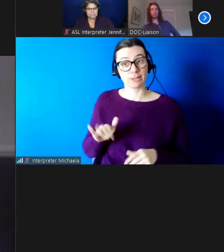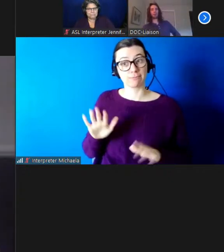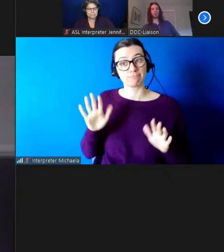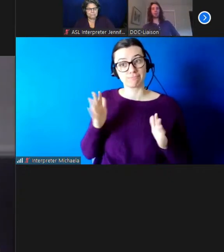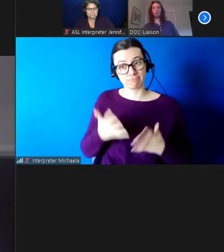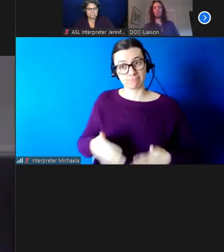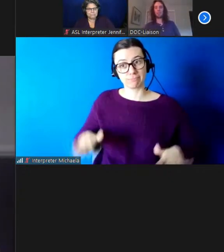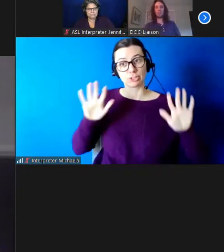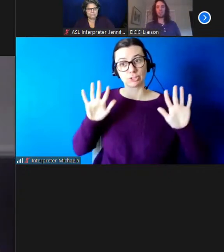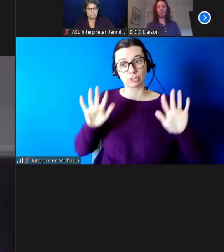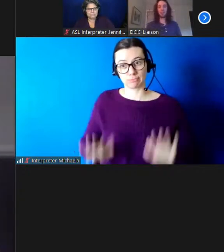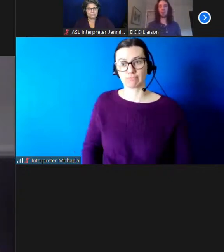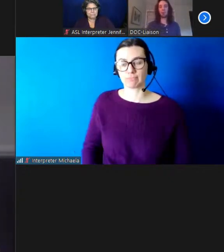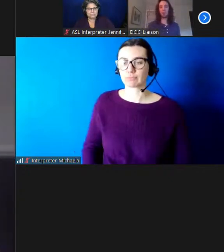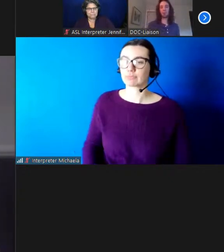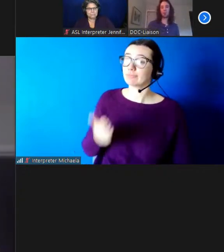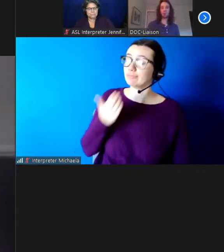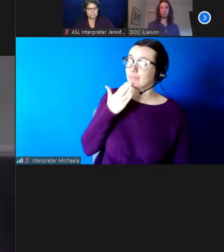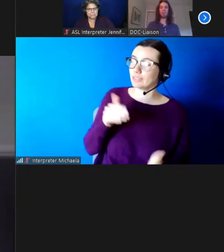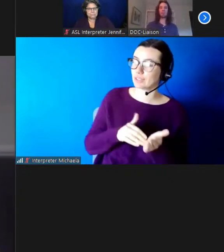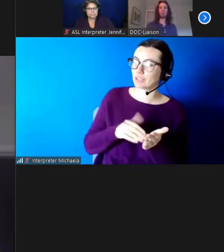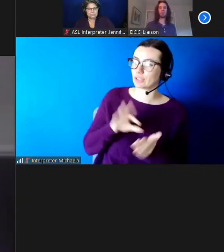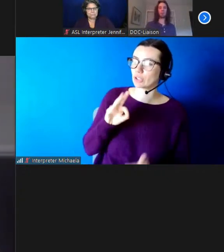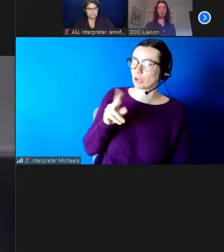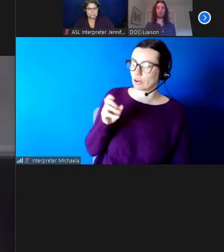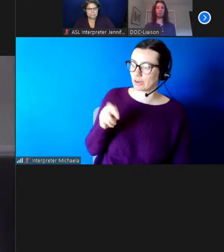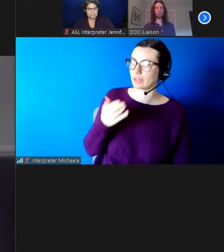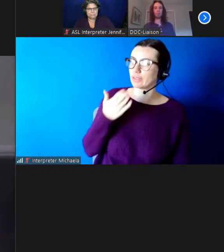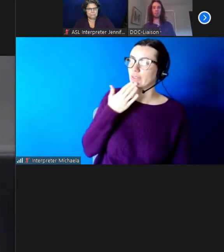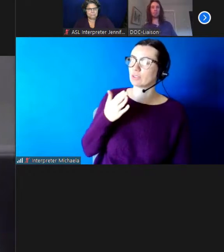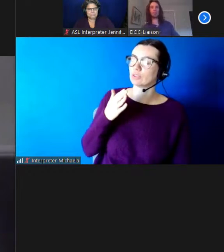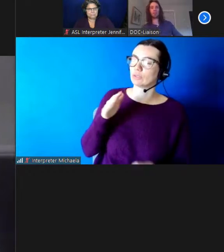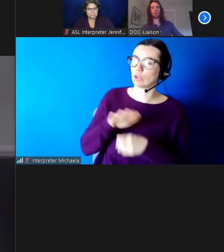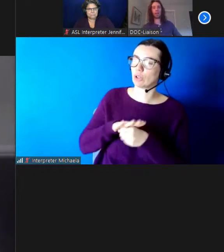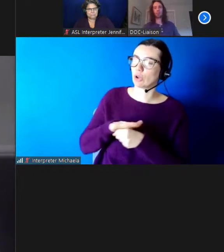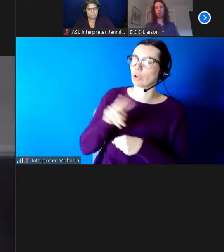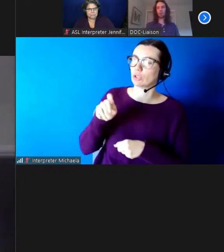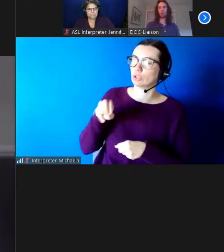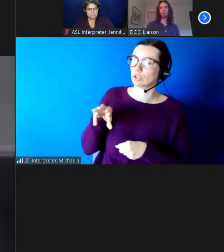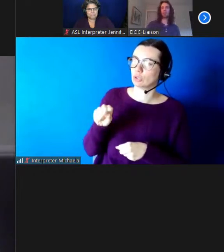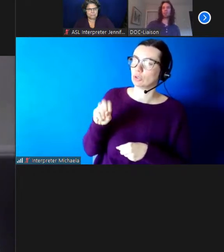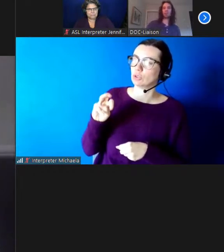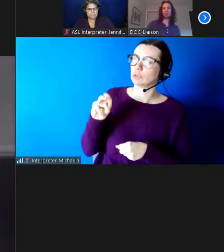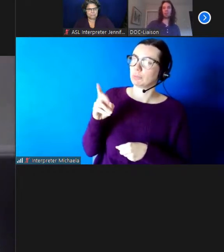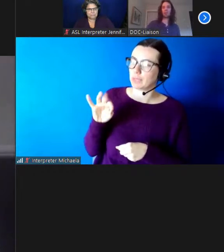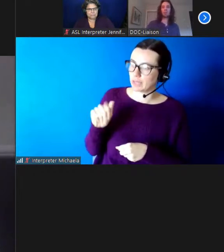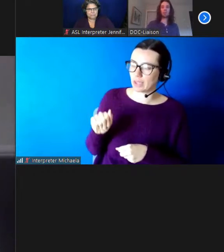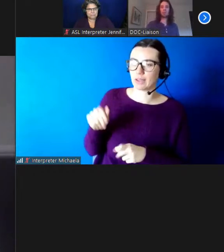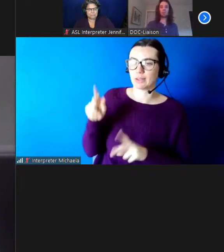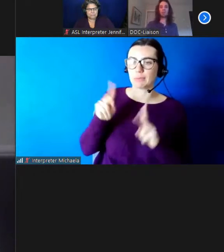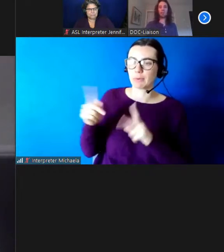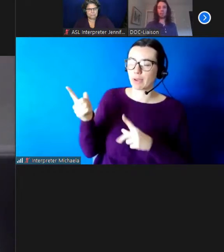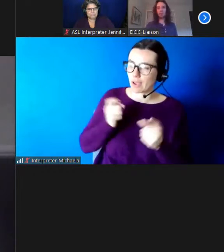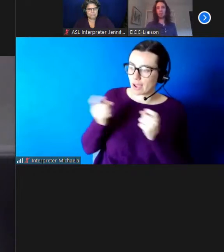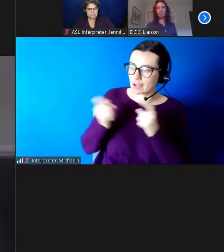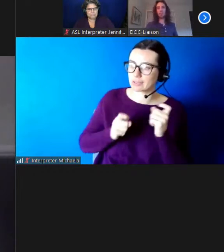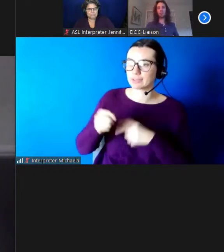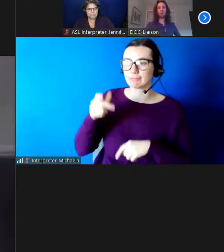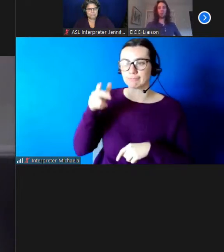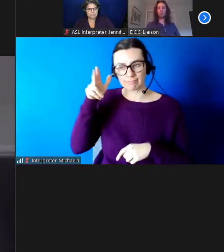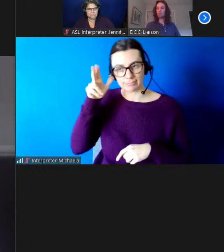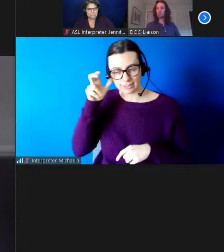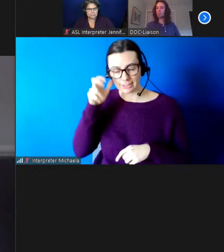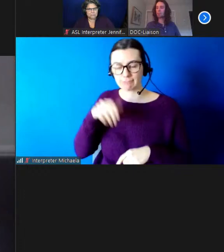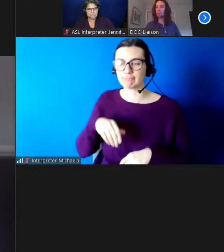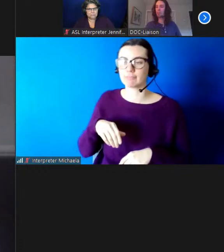Thank you, Dr. Coren, and thanks to our local news media and also everyone that listened and asked questions today. We'll have the next update in